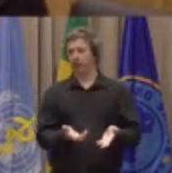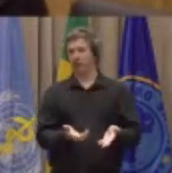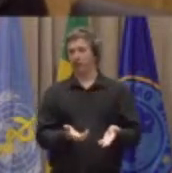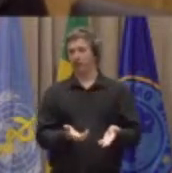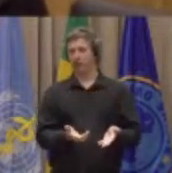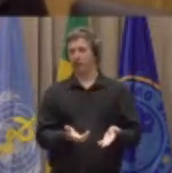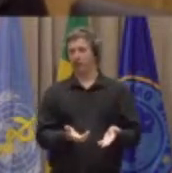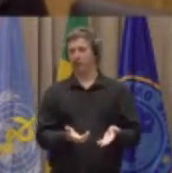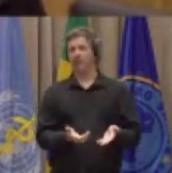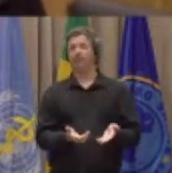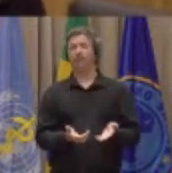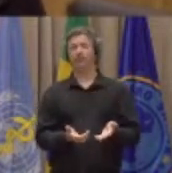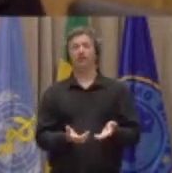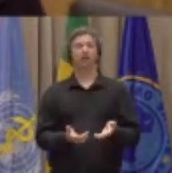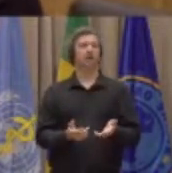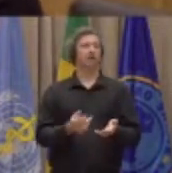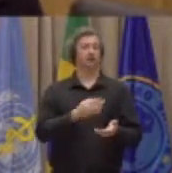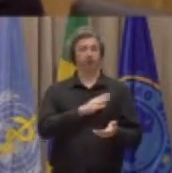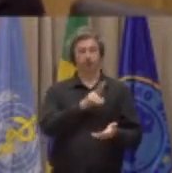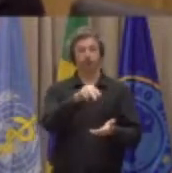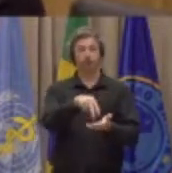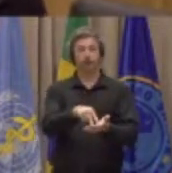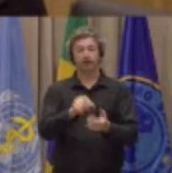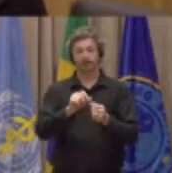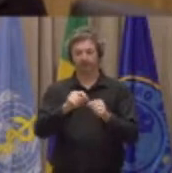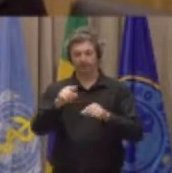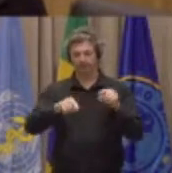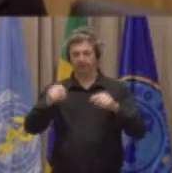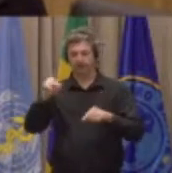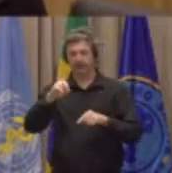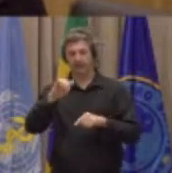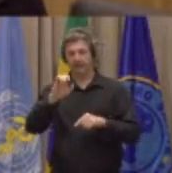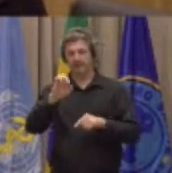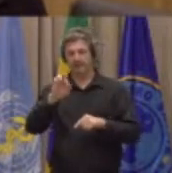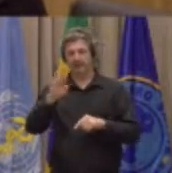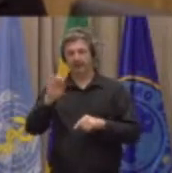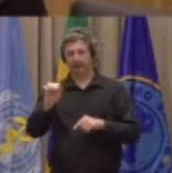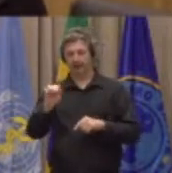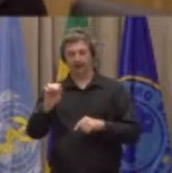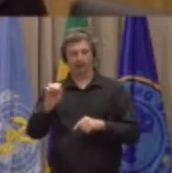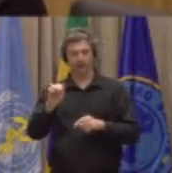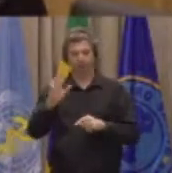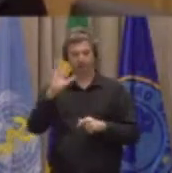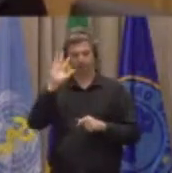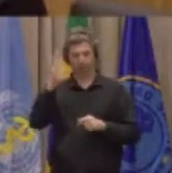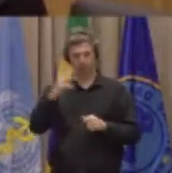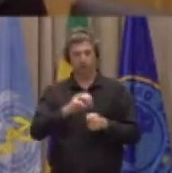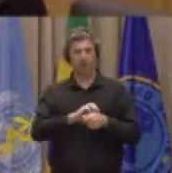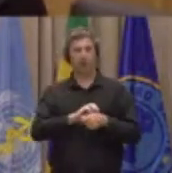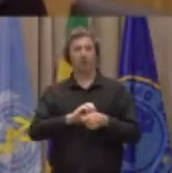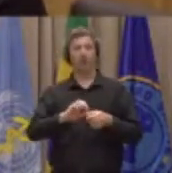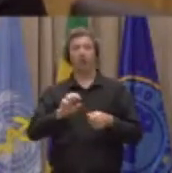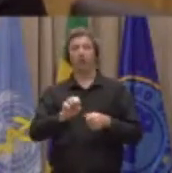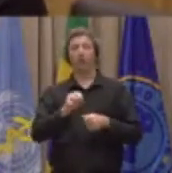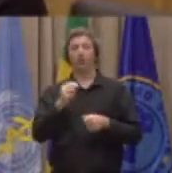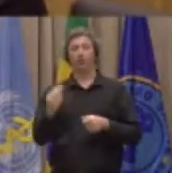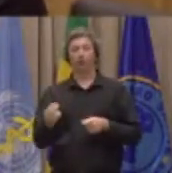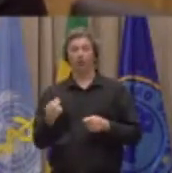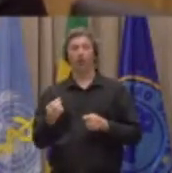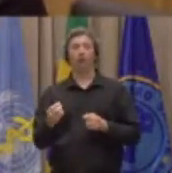traditional methodologies? When someone applies some